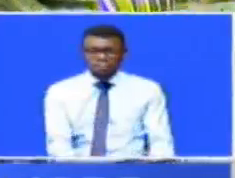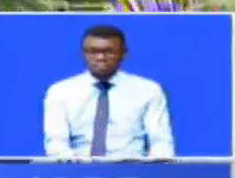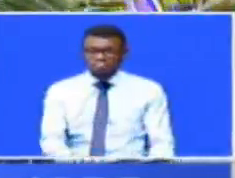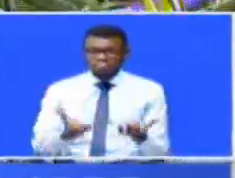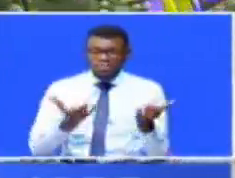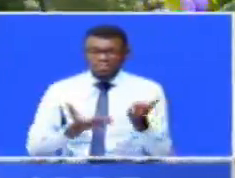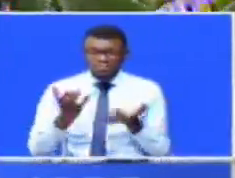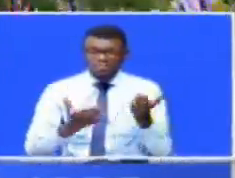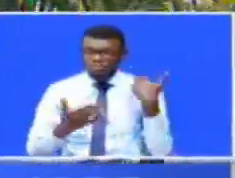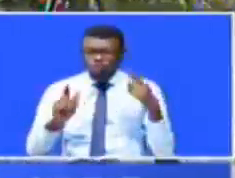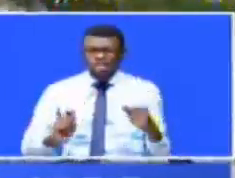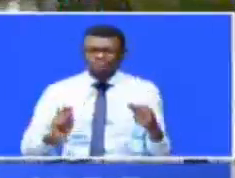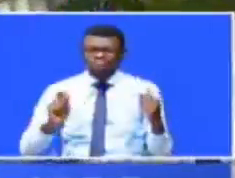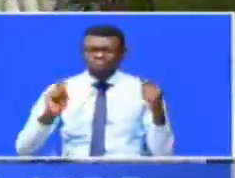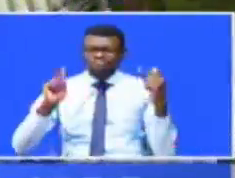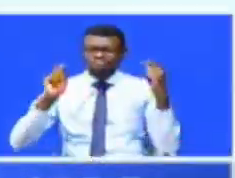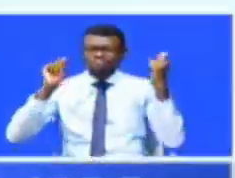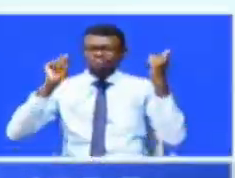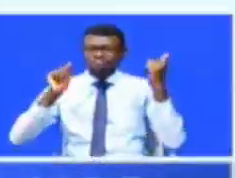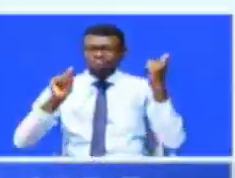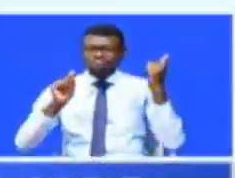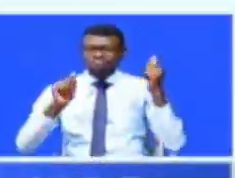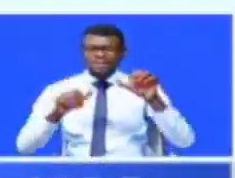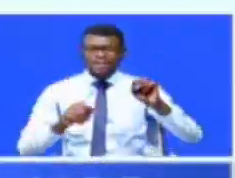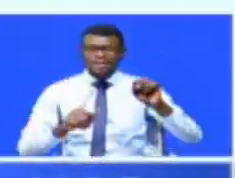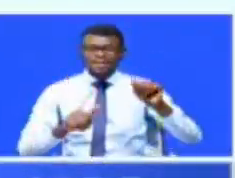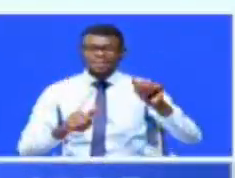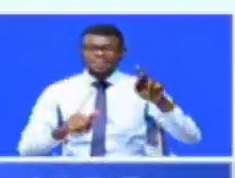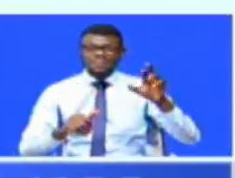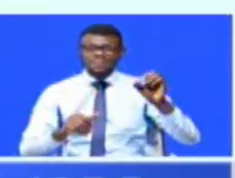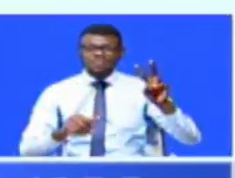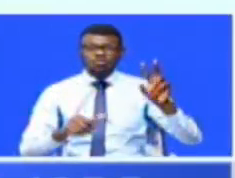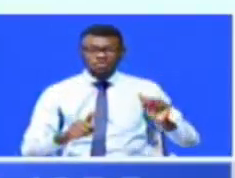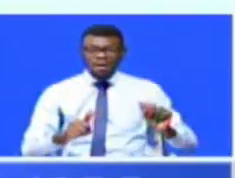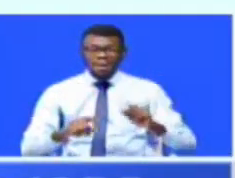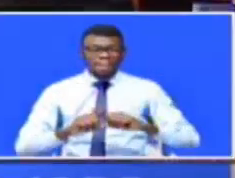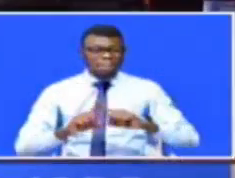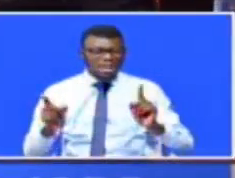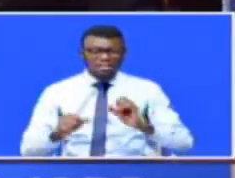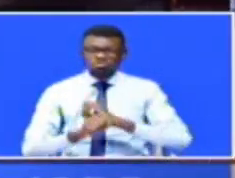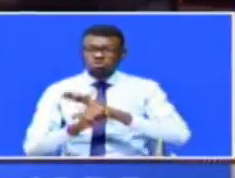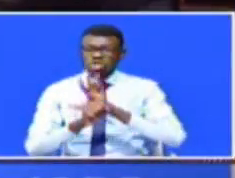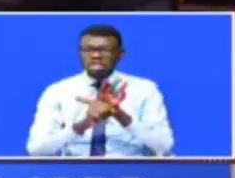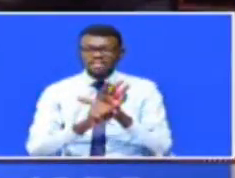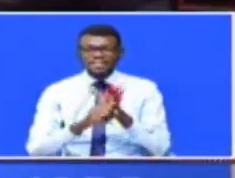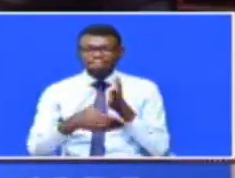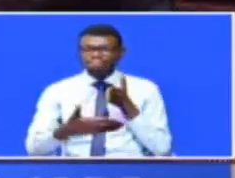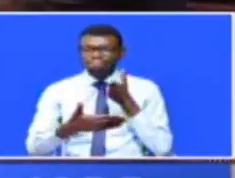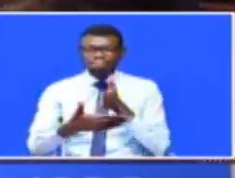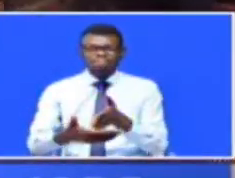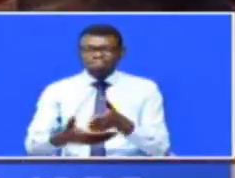Business was booming at the start of the year for Sarova Panafric, but the coronavirus put a brake on the rosy